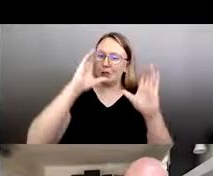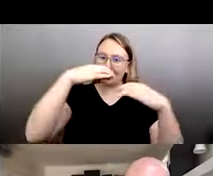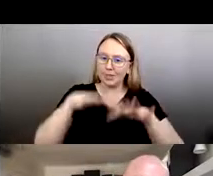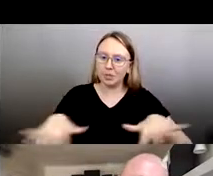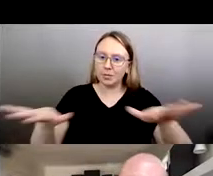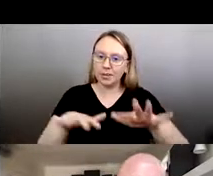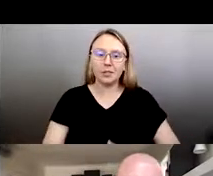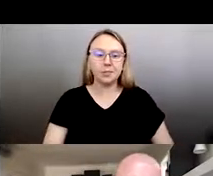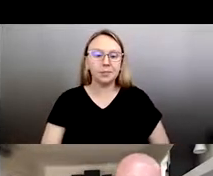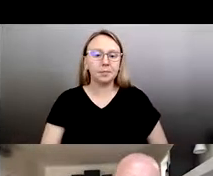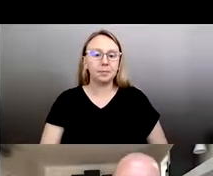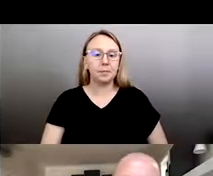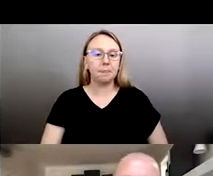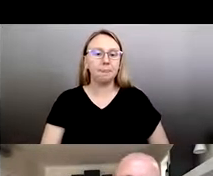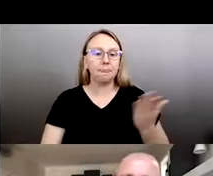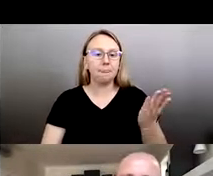Thinking City from